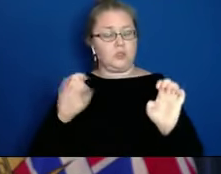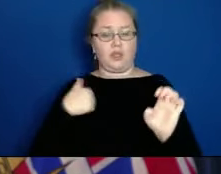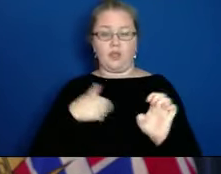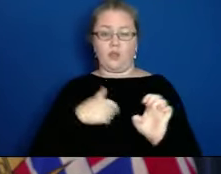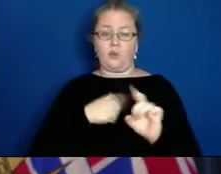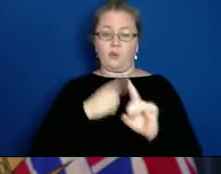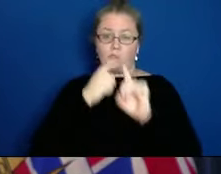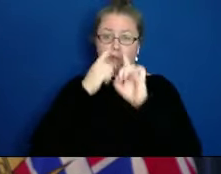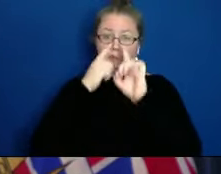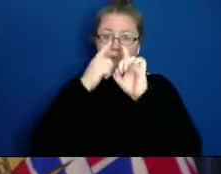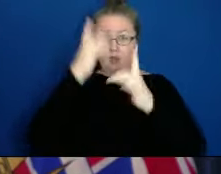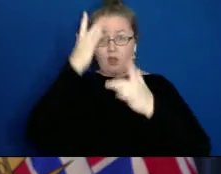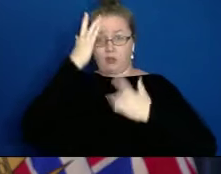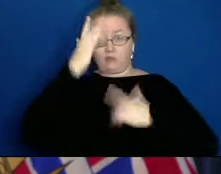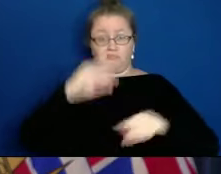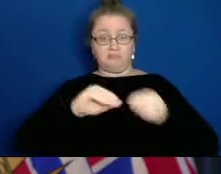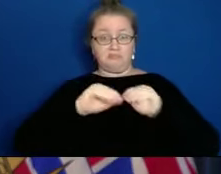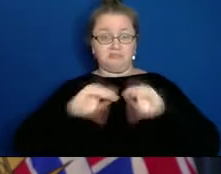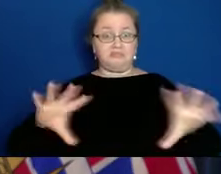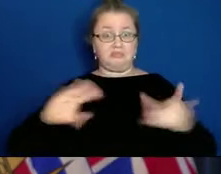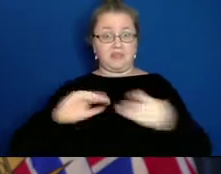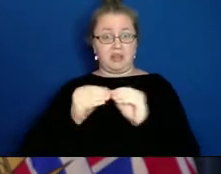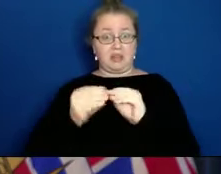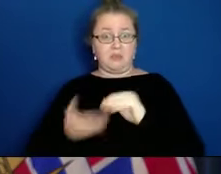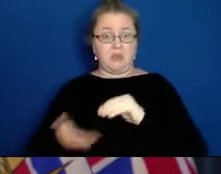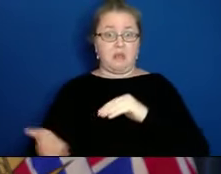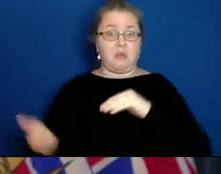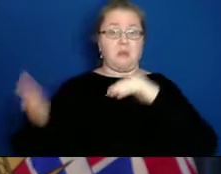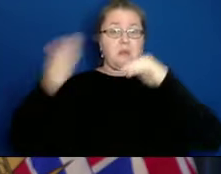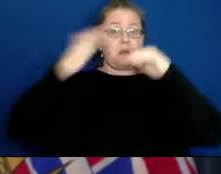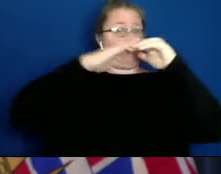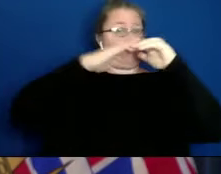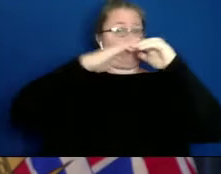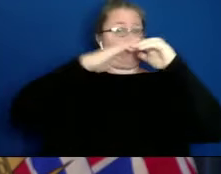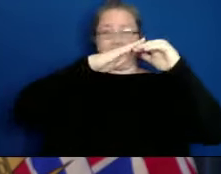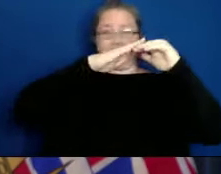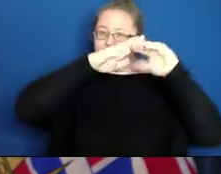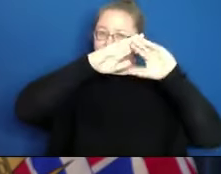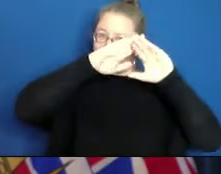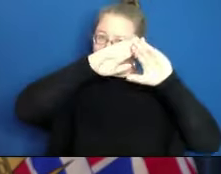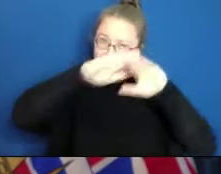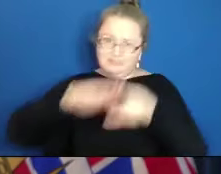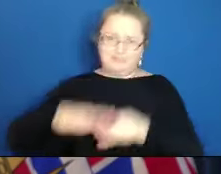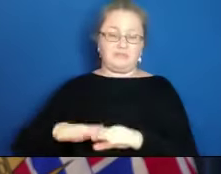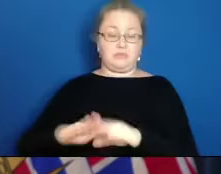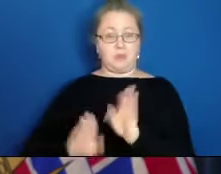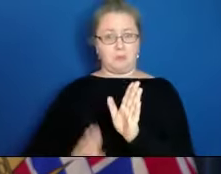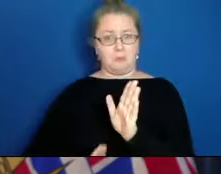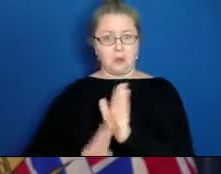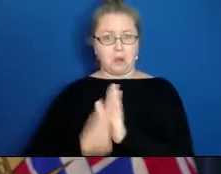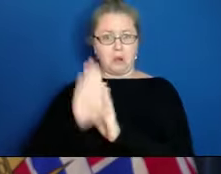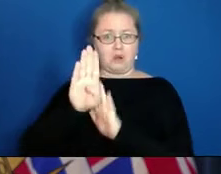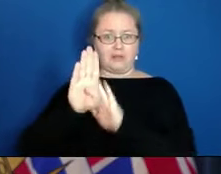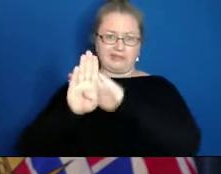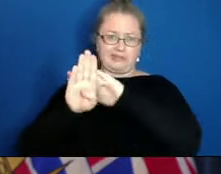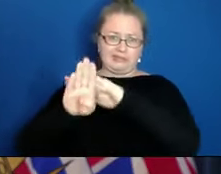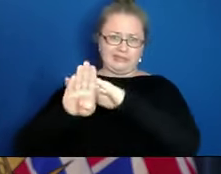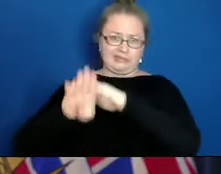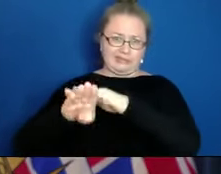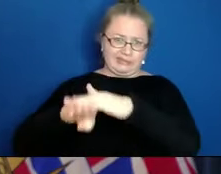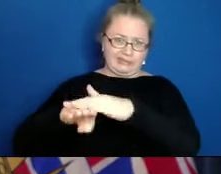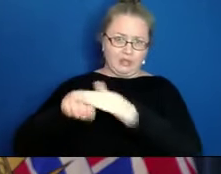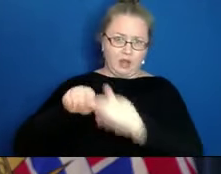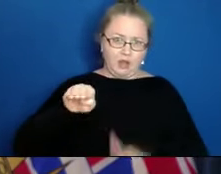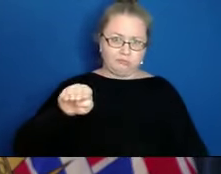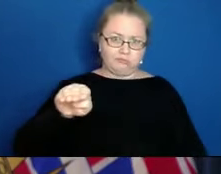our cases across the province in these next 2 weeks. We need to ensure